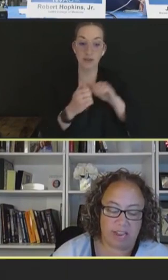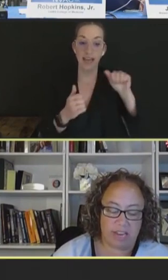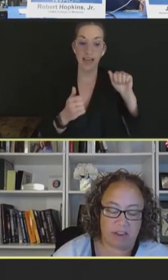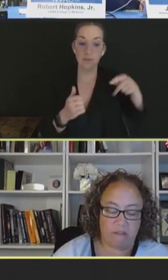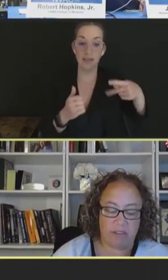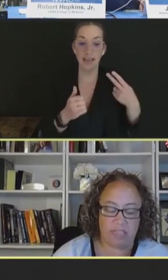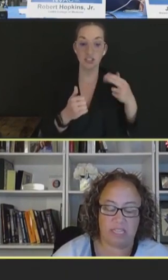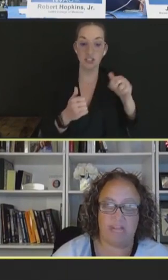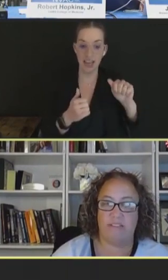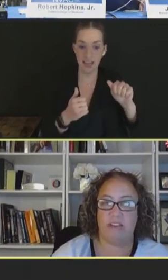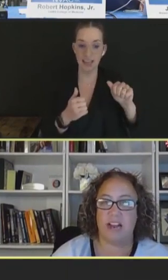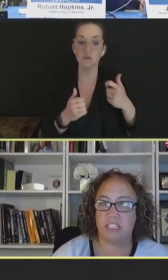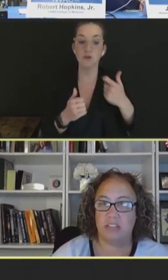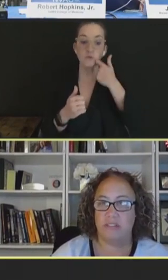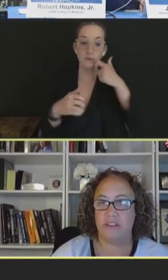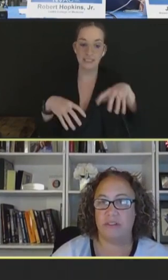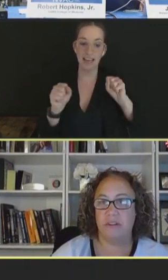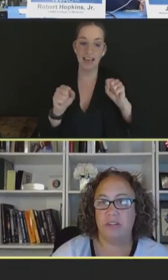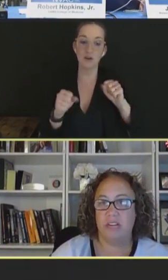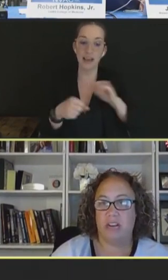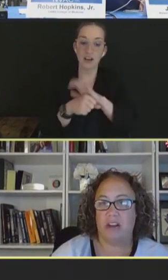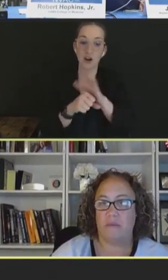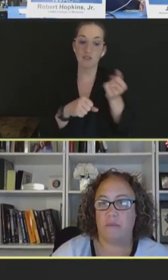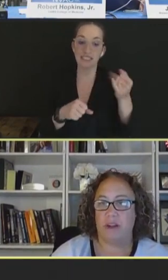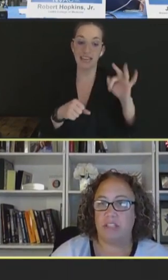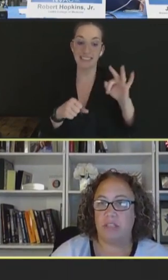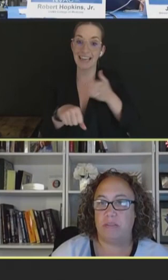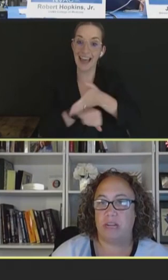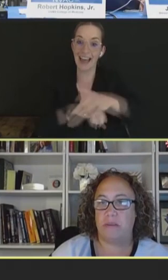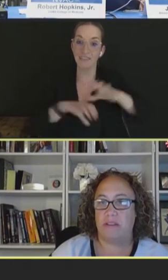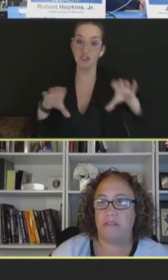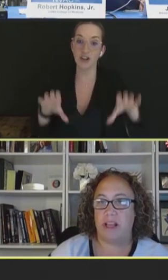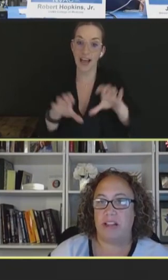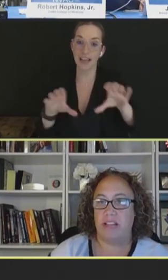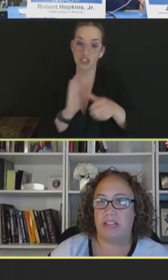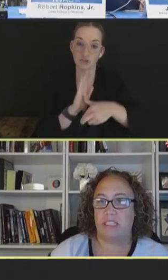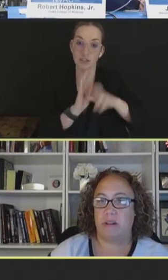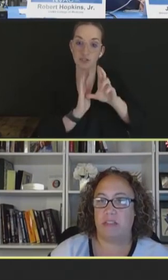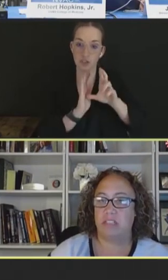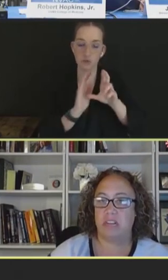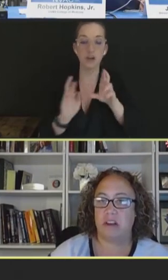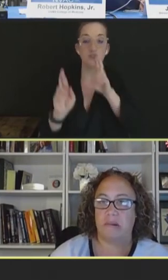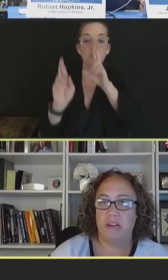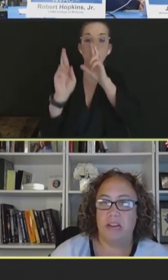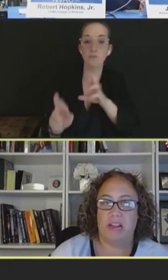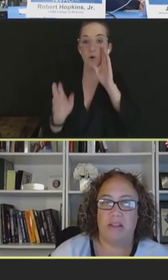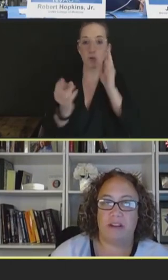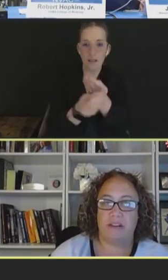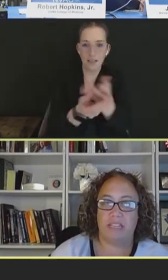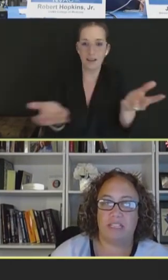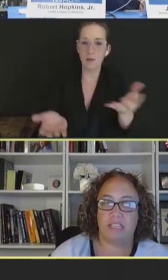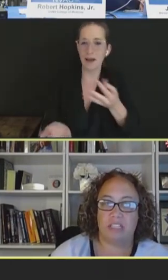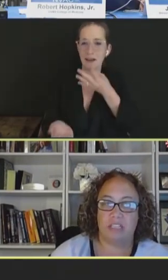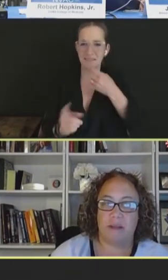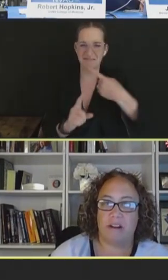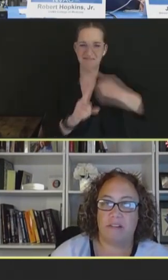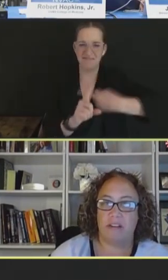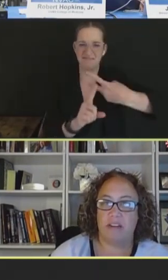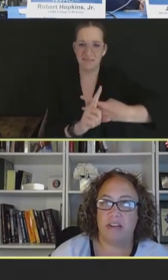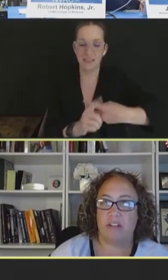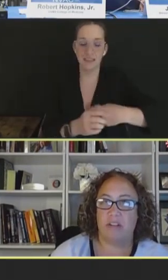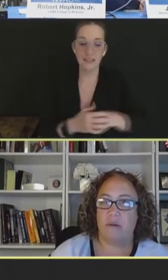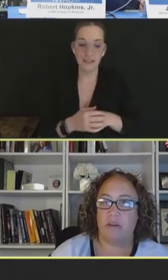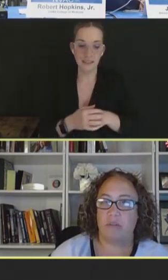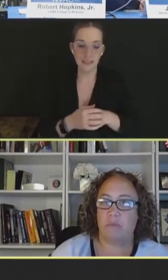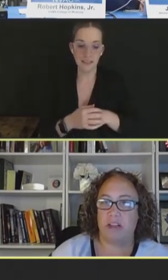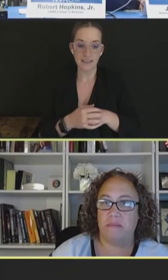held a COVID-19 after action review. A report out should be coming from that in the next month or so. We had a great discussion about